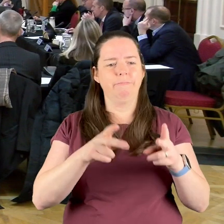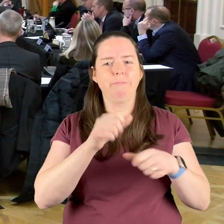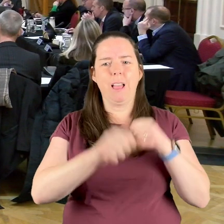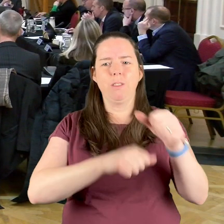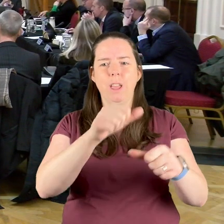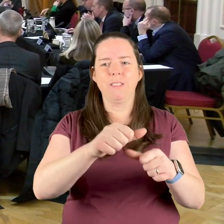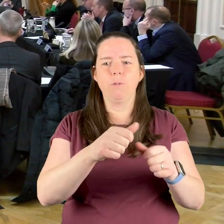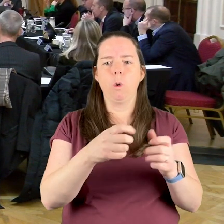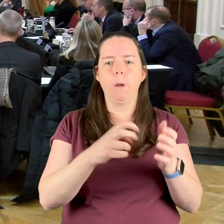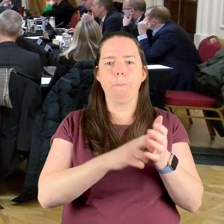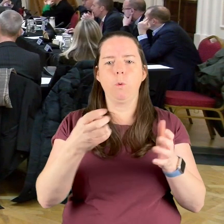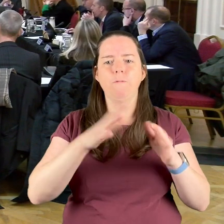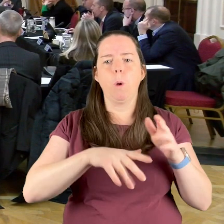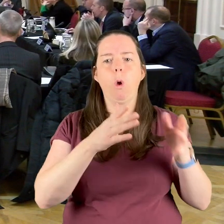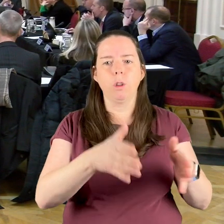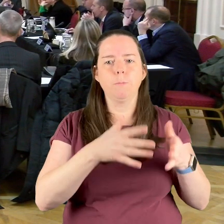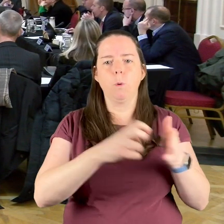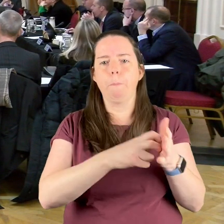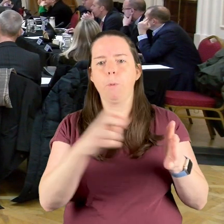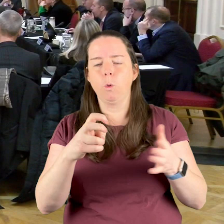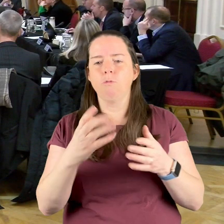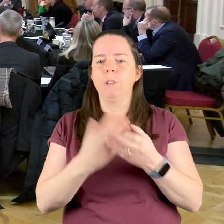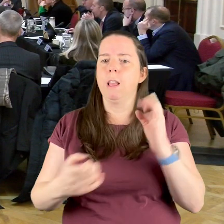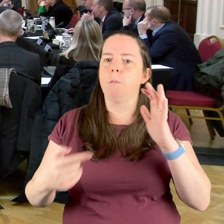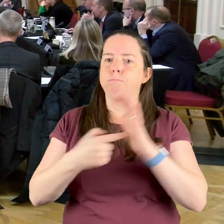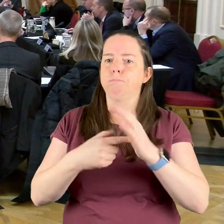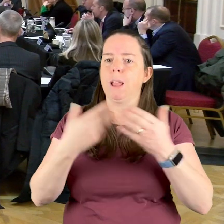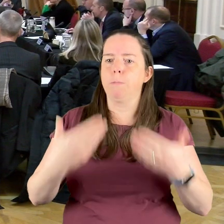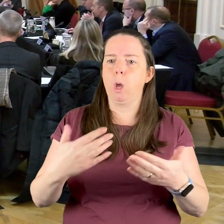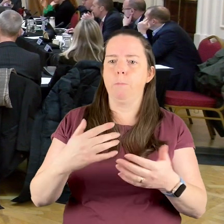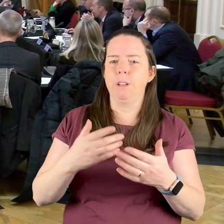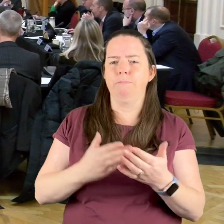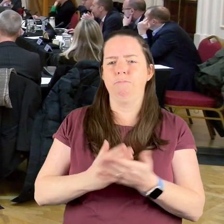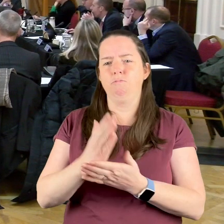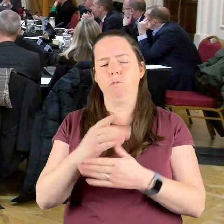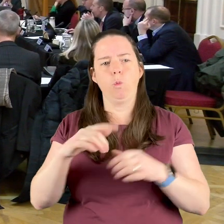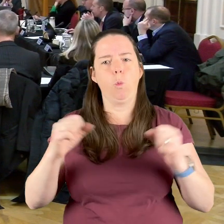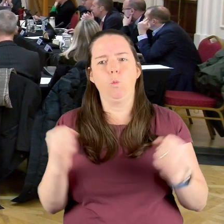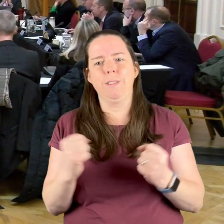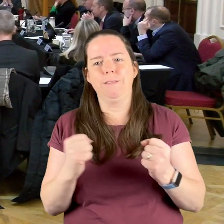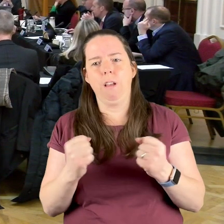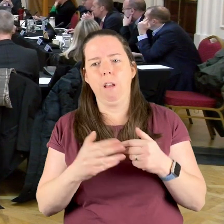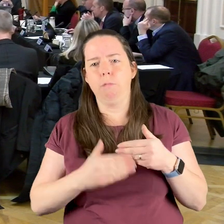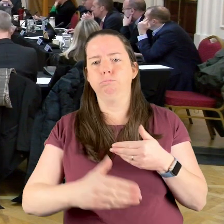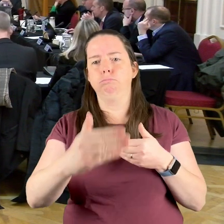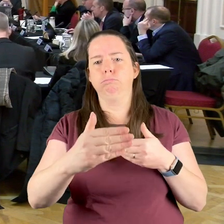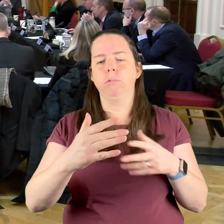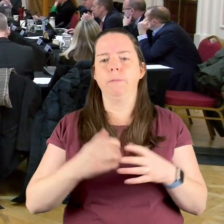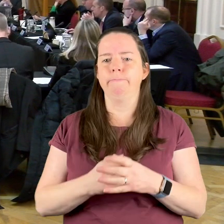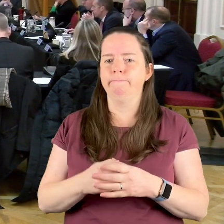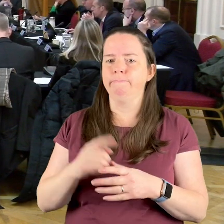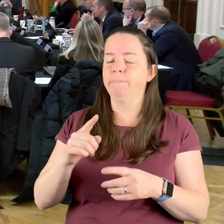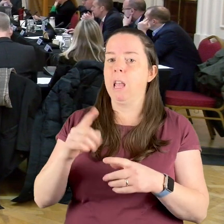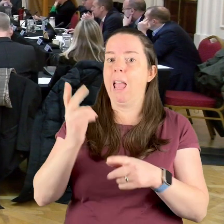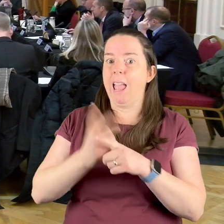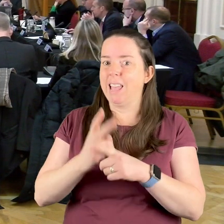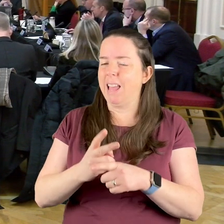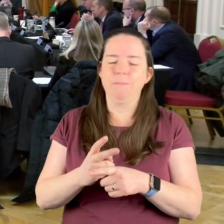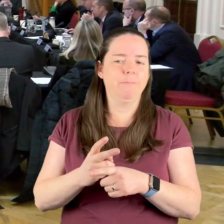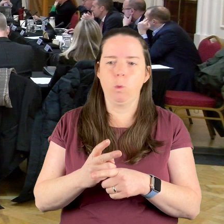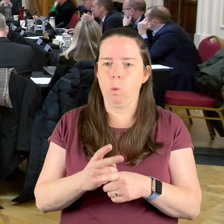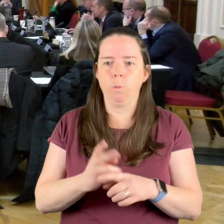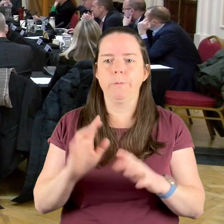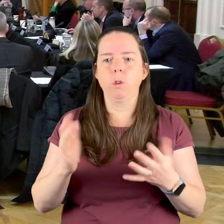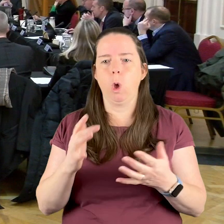around pathways for discharge from hospital, which is really important to us at the moment, particularly during this kind of winter phase. That